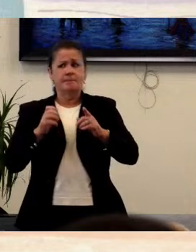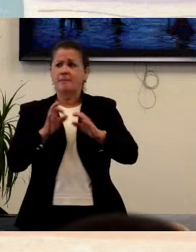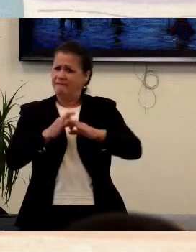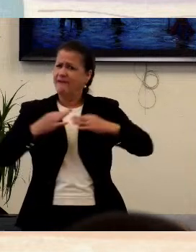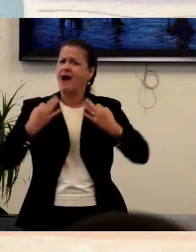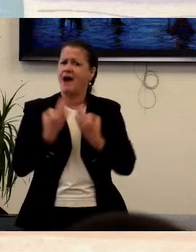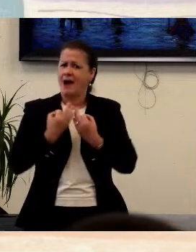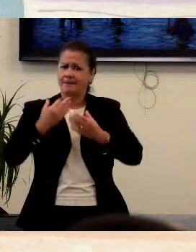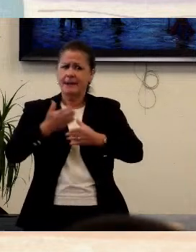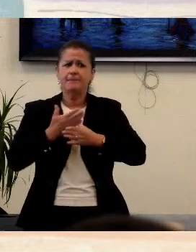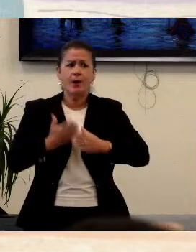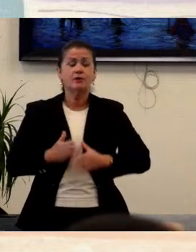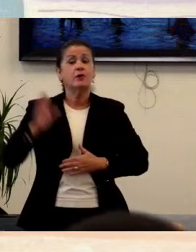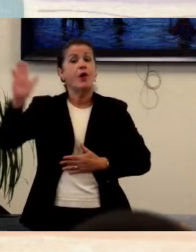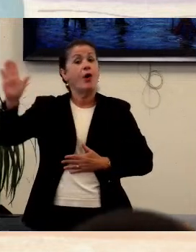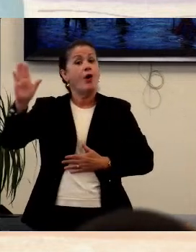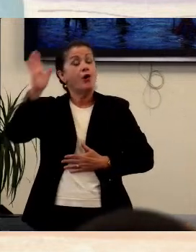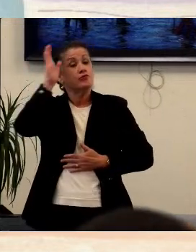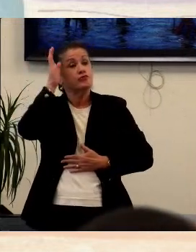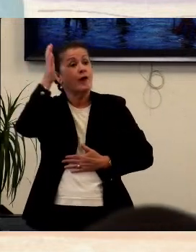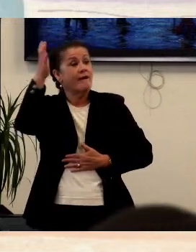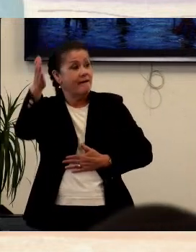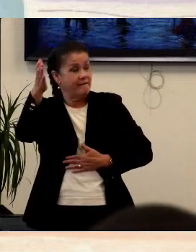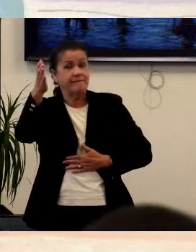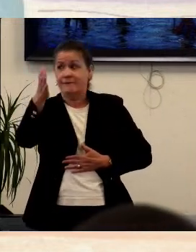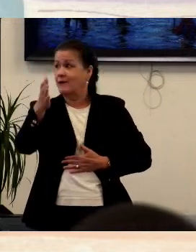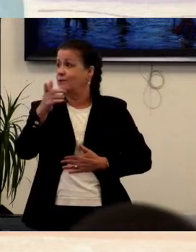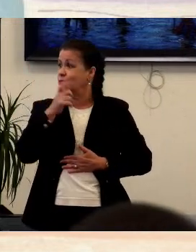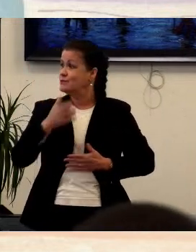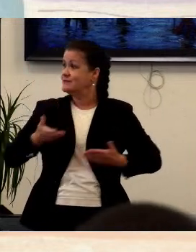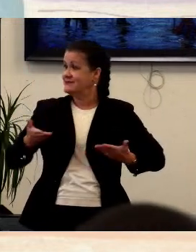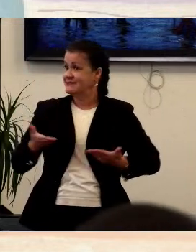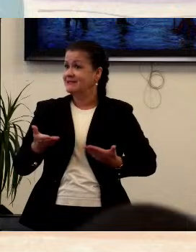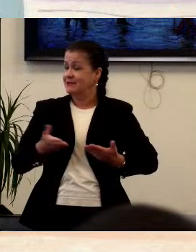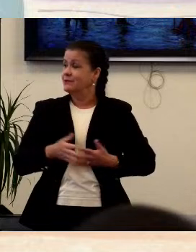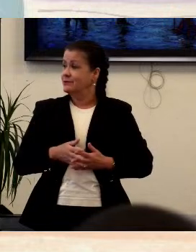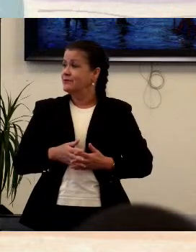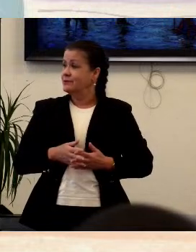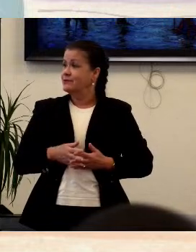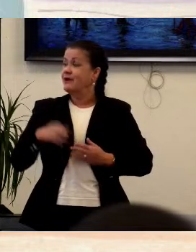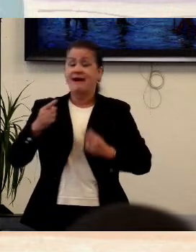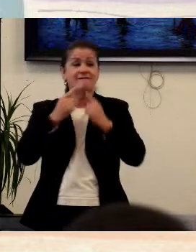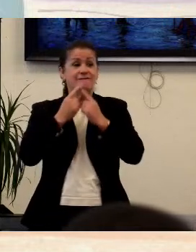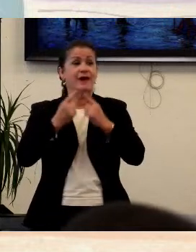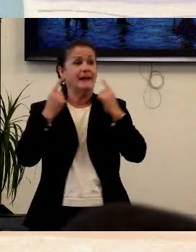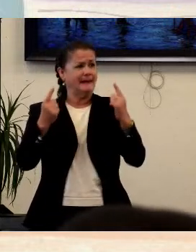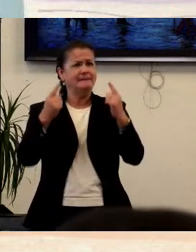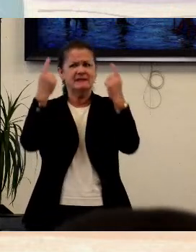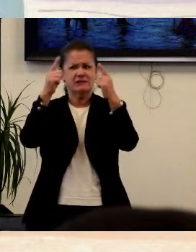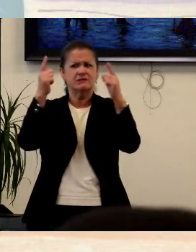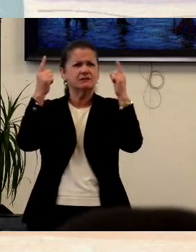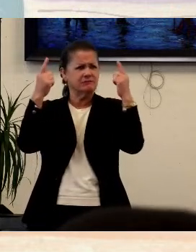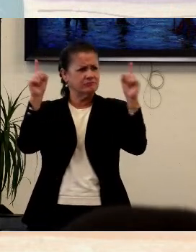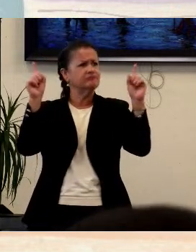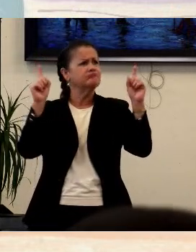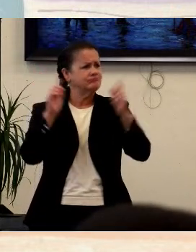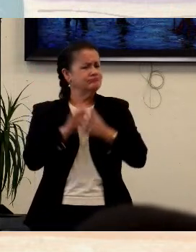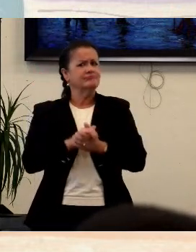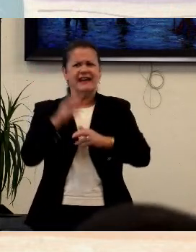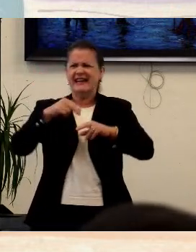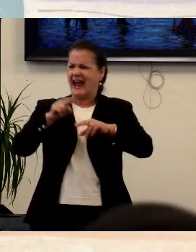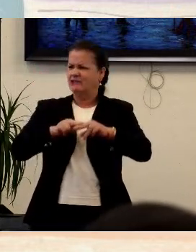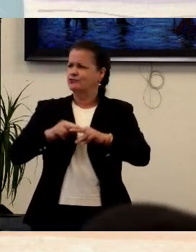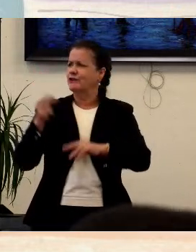and among them, her grandfather, who's here, who is a quite famous and accomplished natural